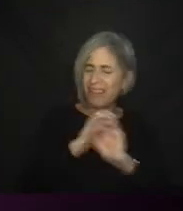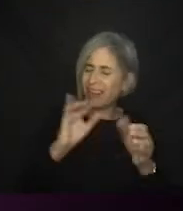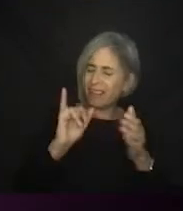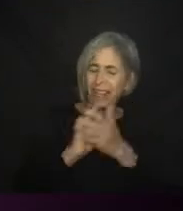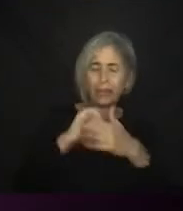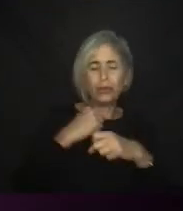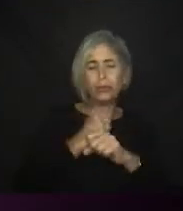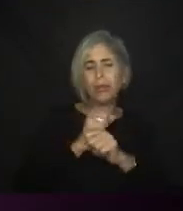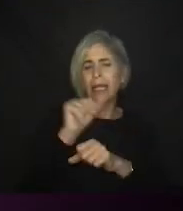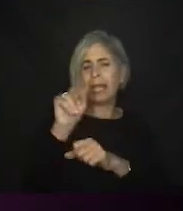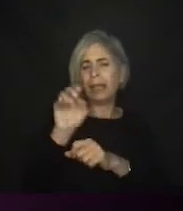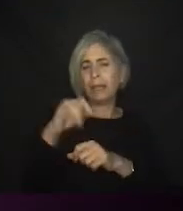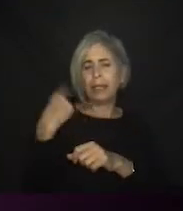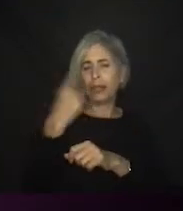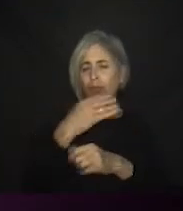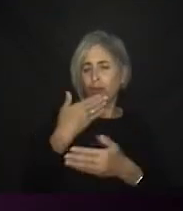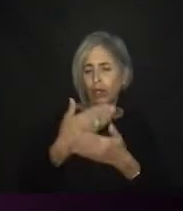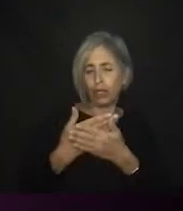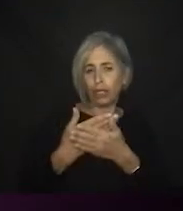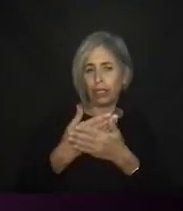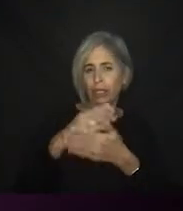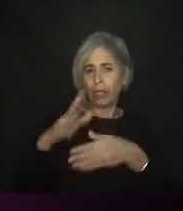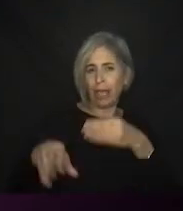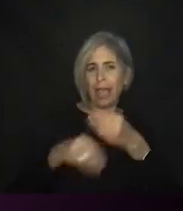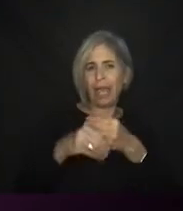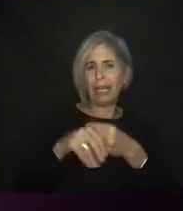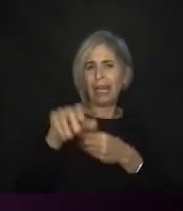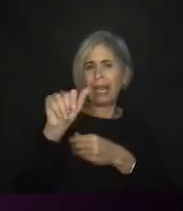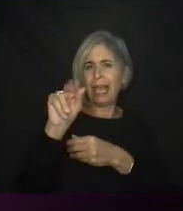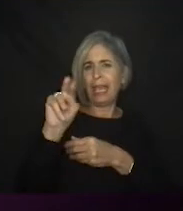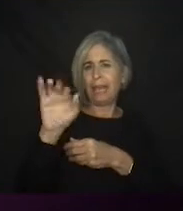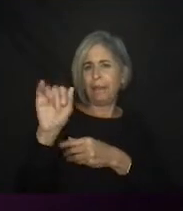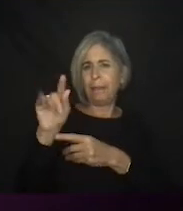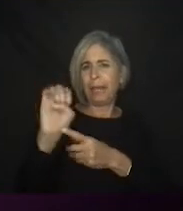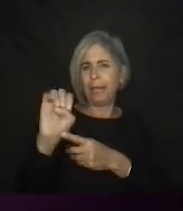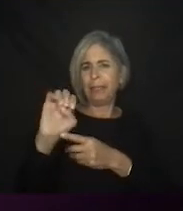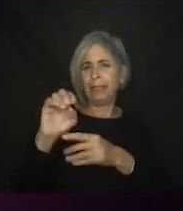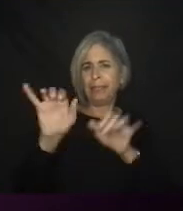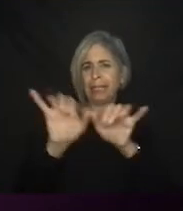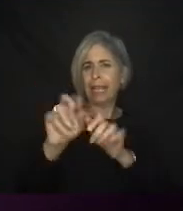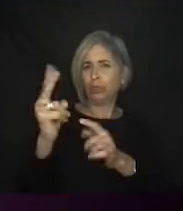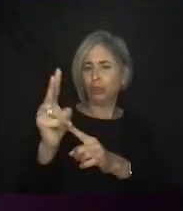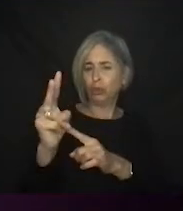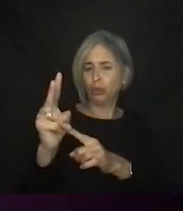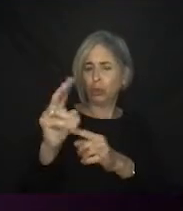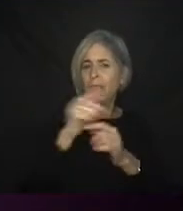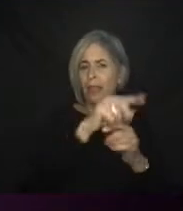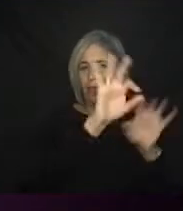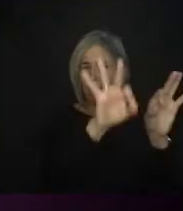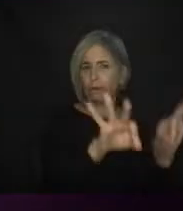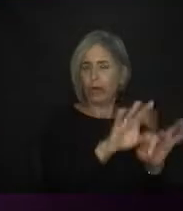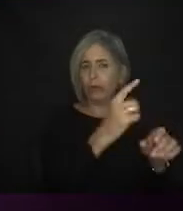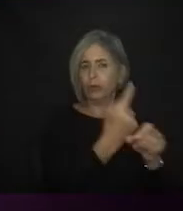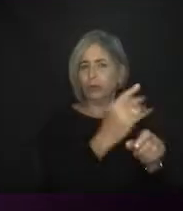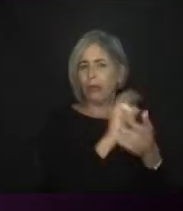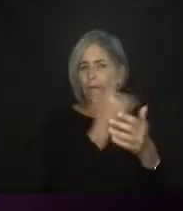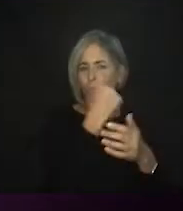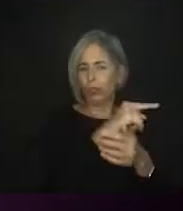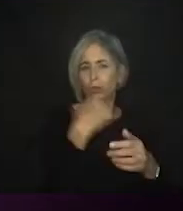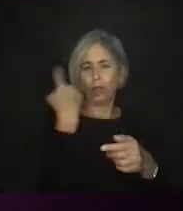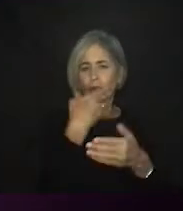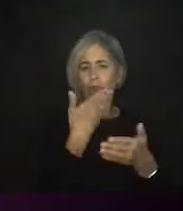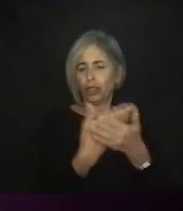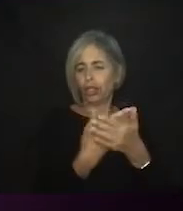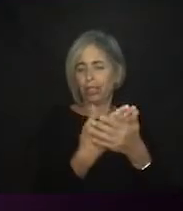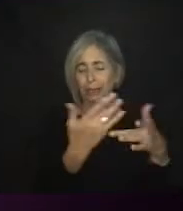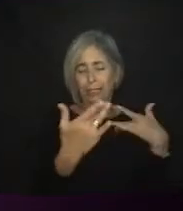of that to make the animation look good. You put in animate scale 2, Framer Motion does it for you. And it'll look good, and you don't have